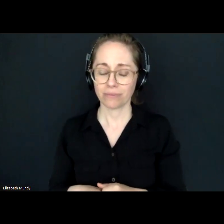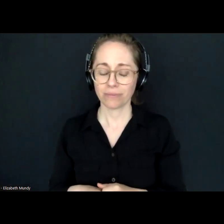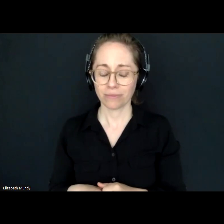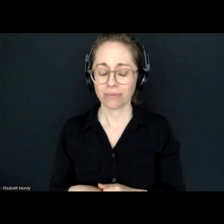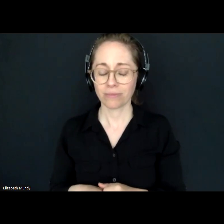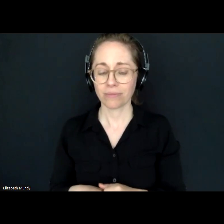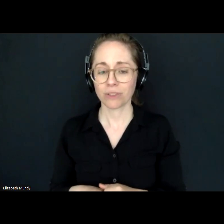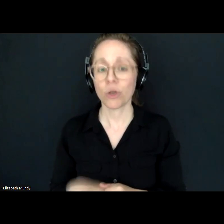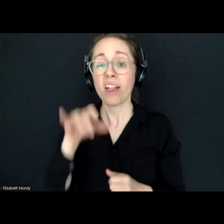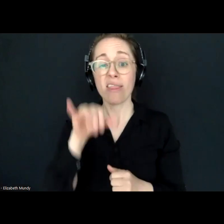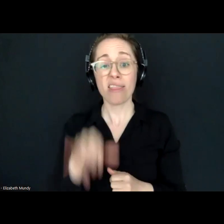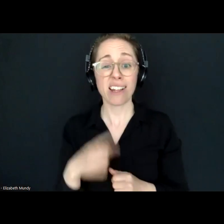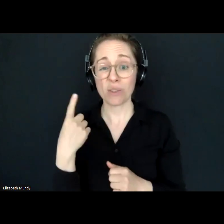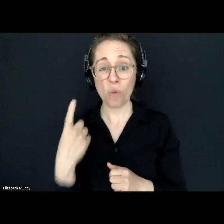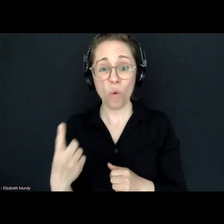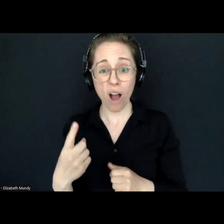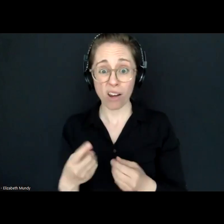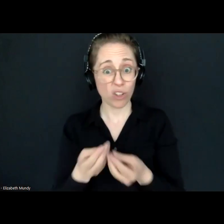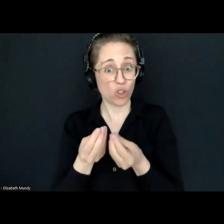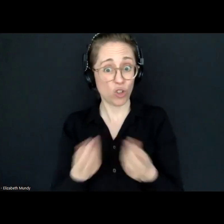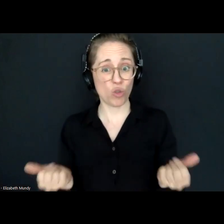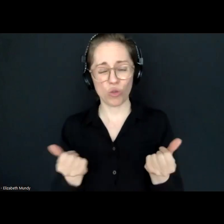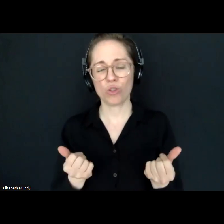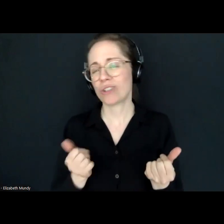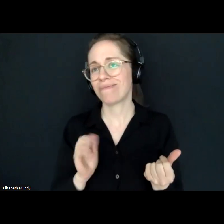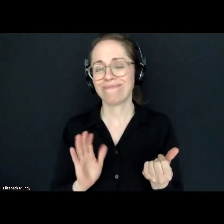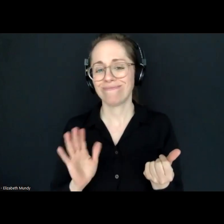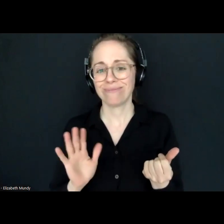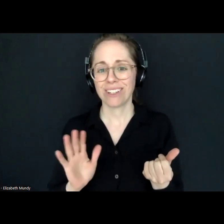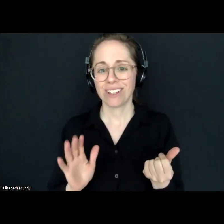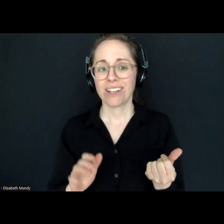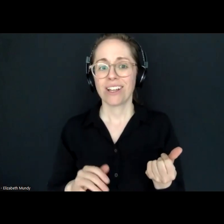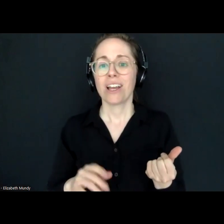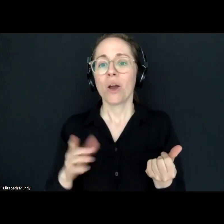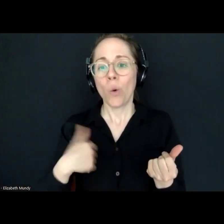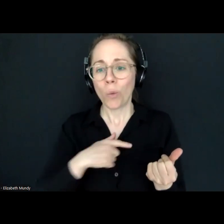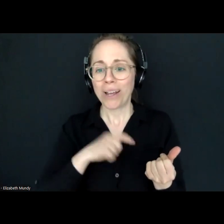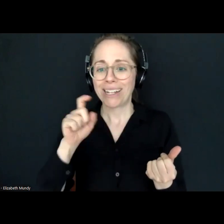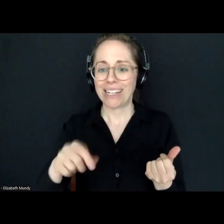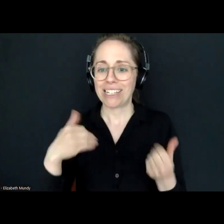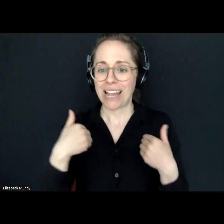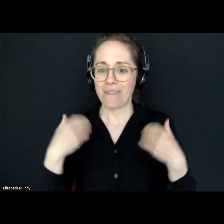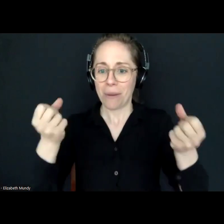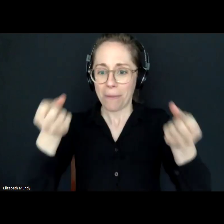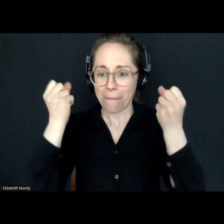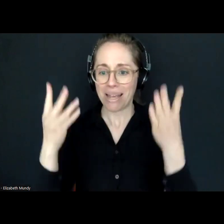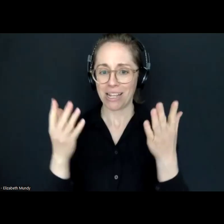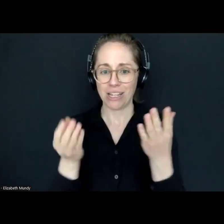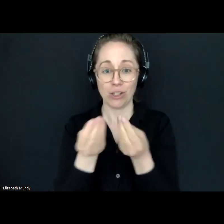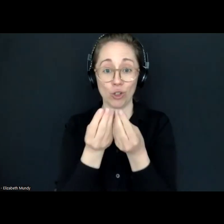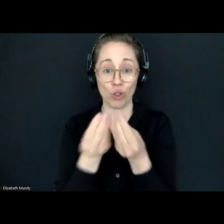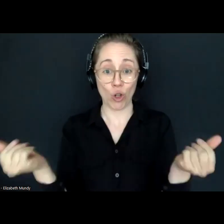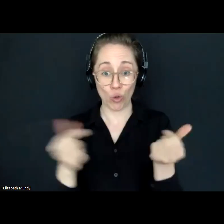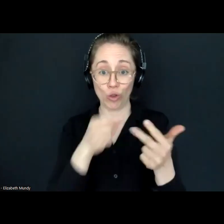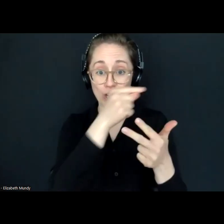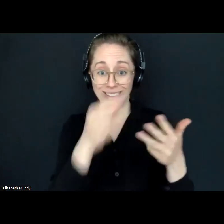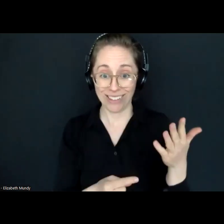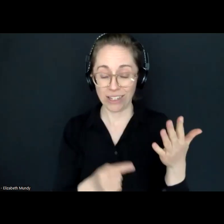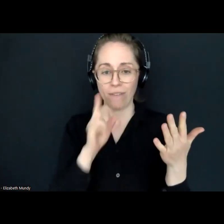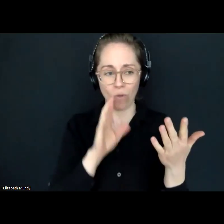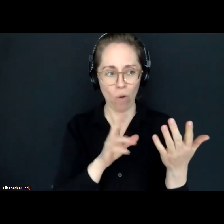solution to a bigger problem, right? It's like, we'll need to have a menu of solutions to think about what this looks like. But I think it would also